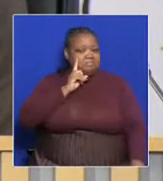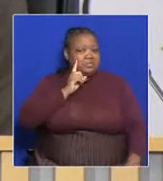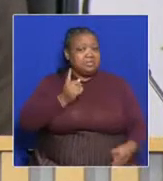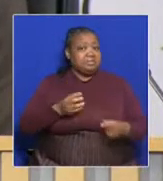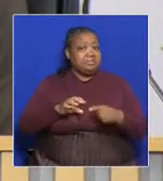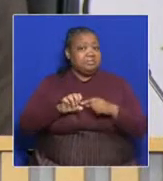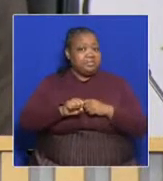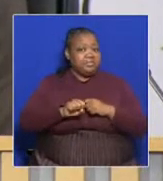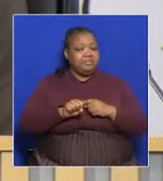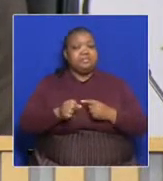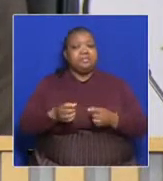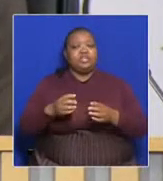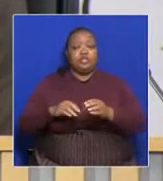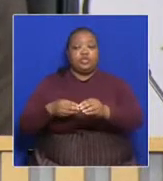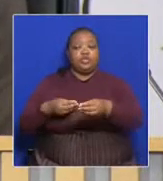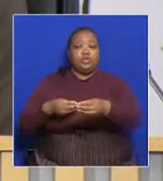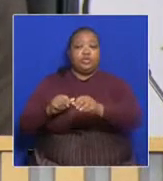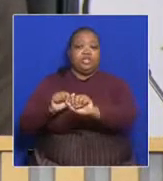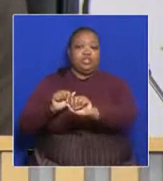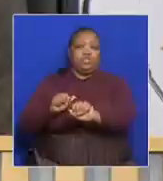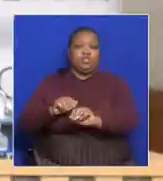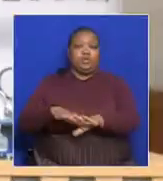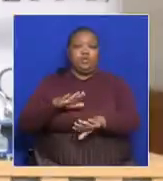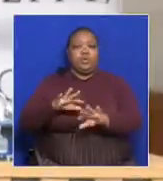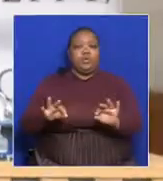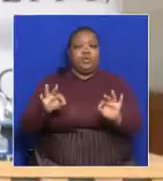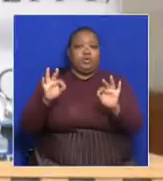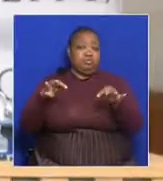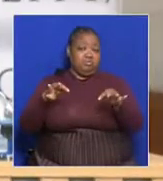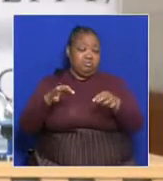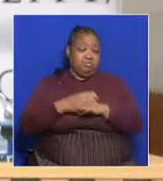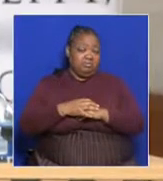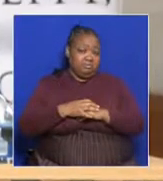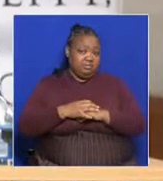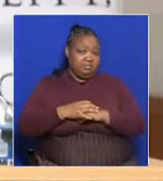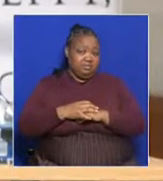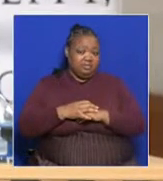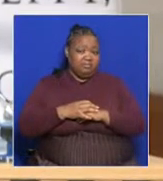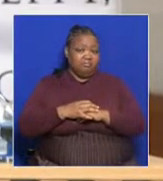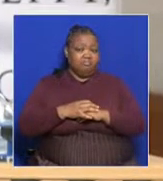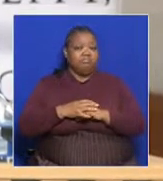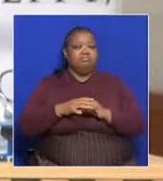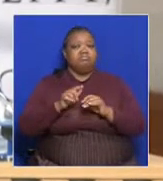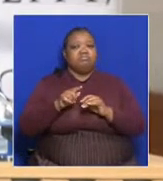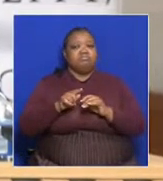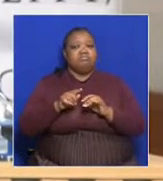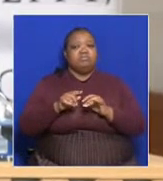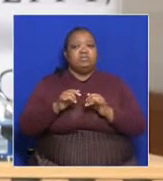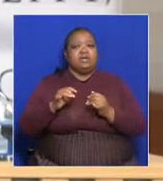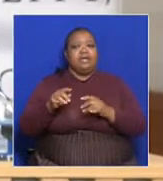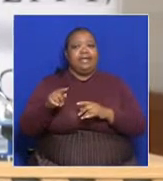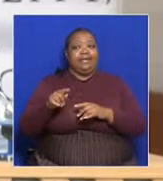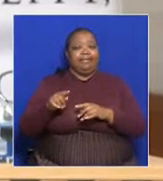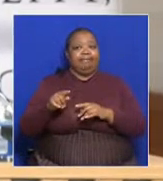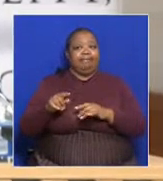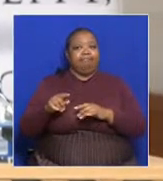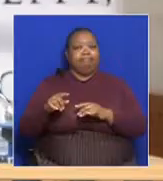you consider to be more correct, right? And introduce into the record. Would that